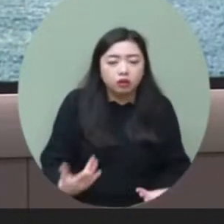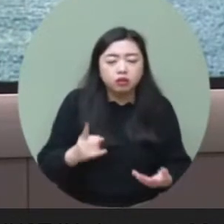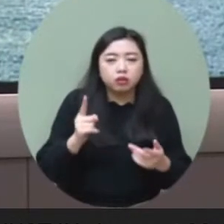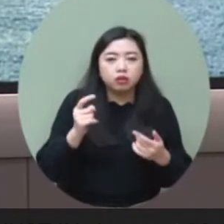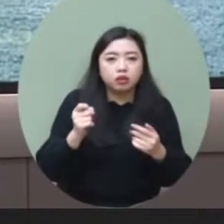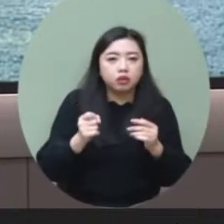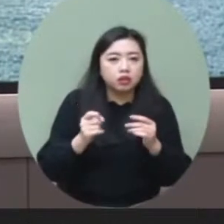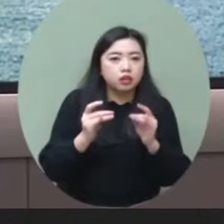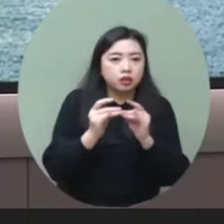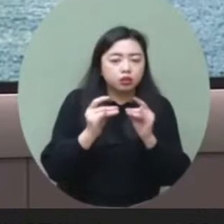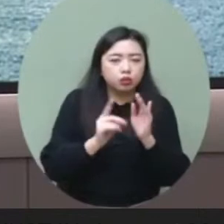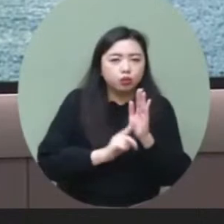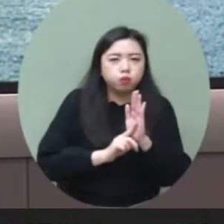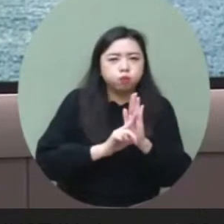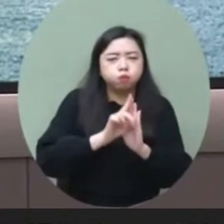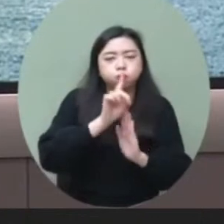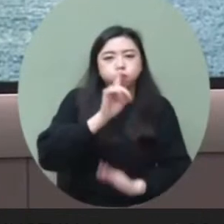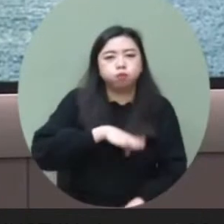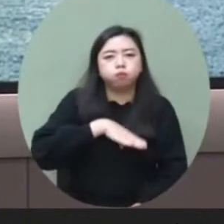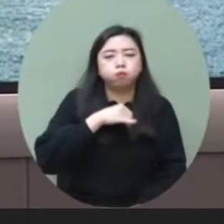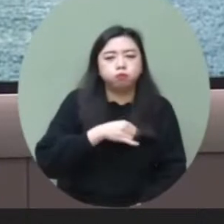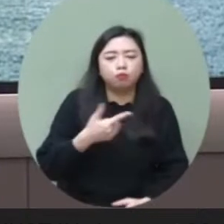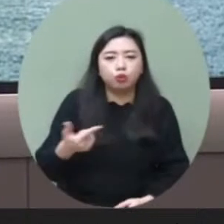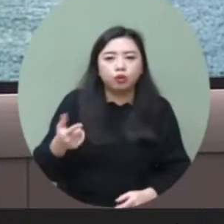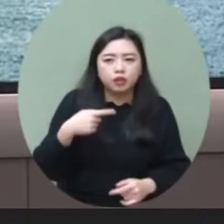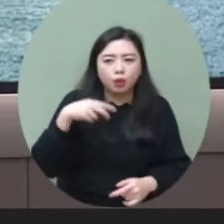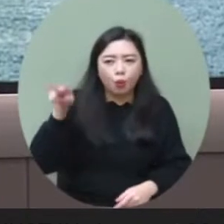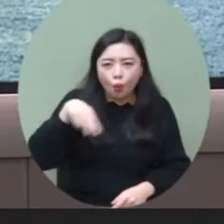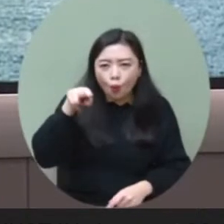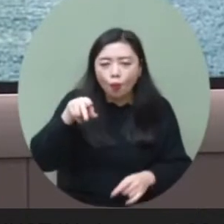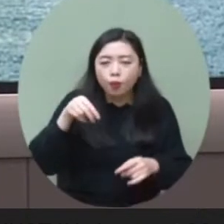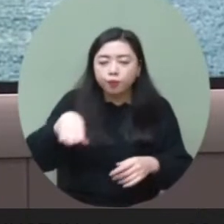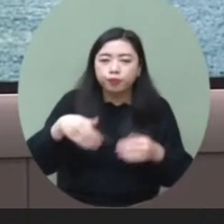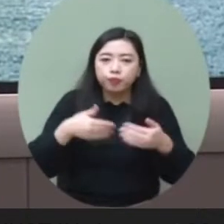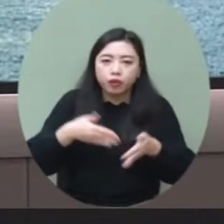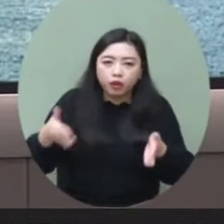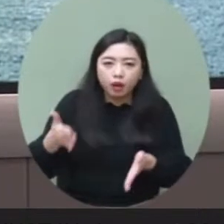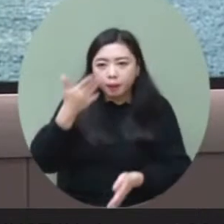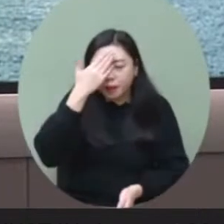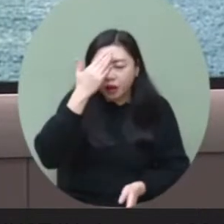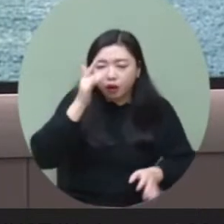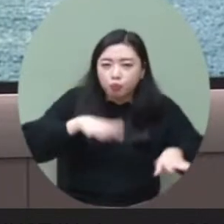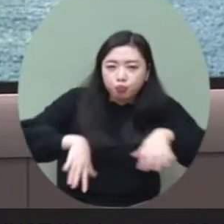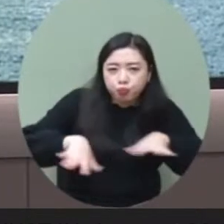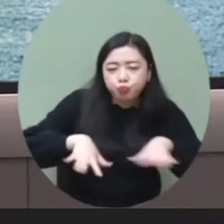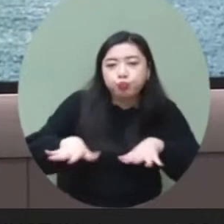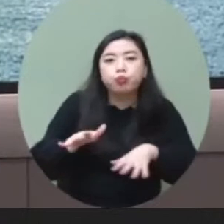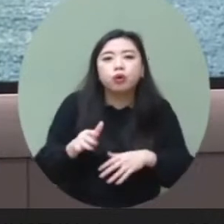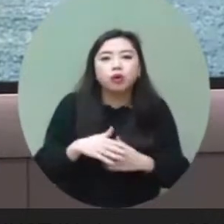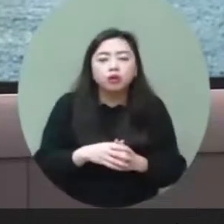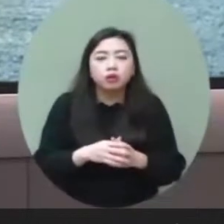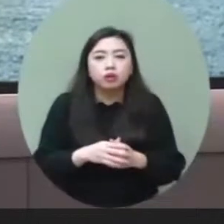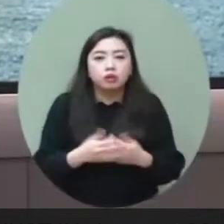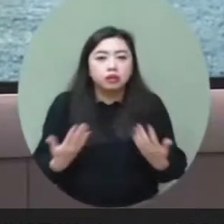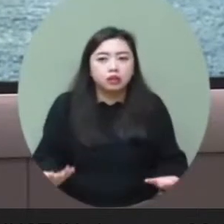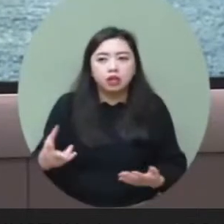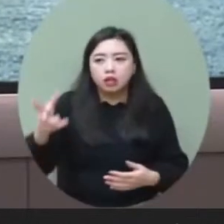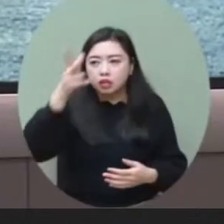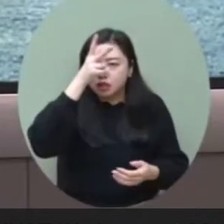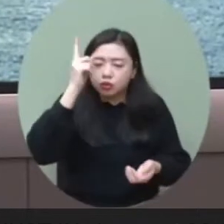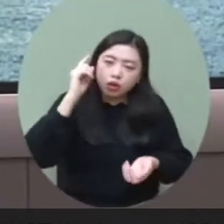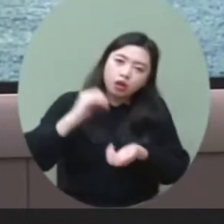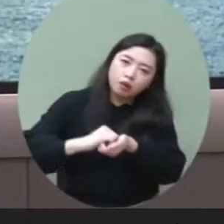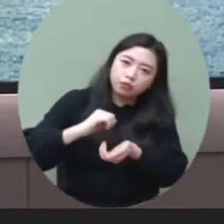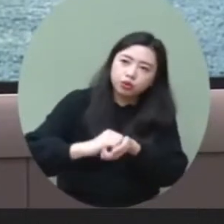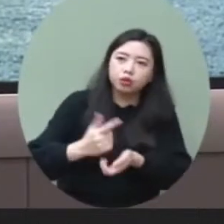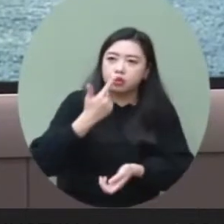the patients, and the occupancy rate of our beds is at a record high. The HA has been